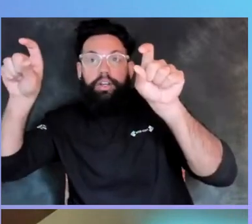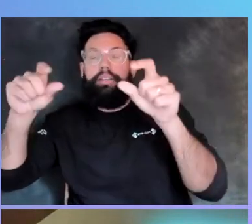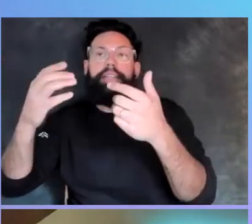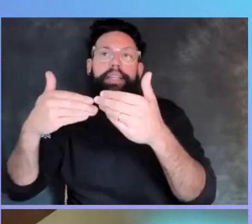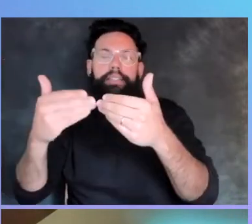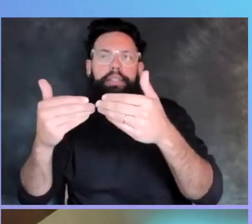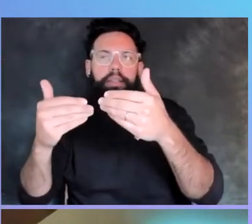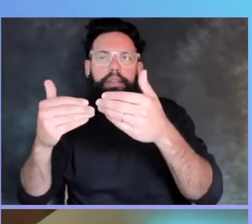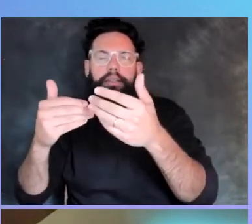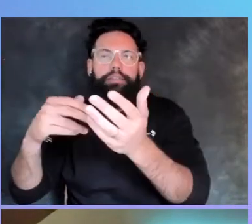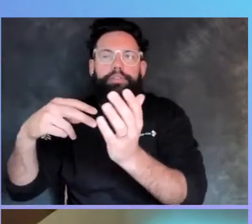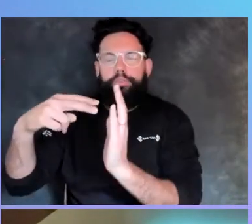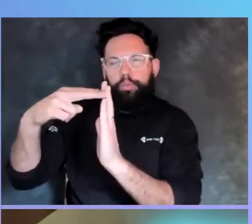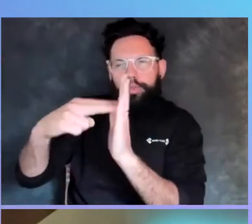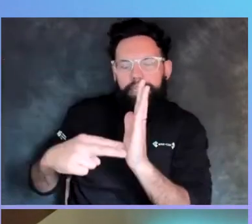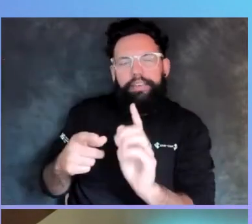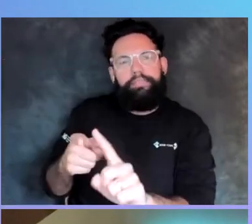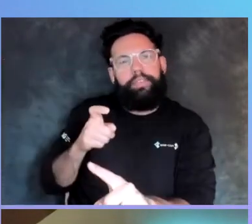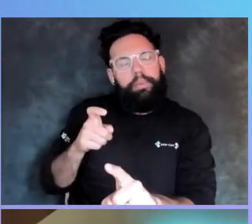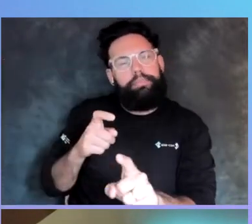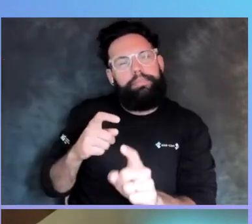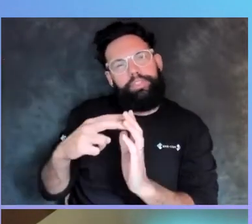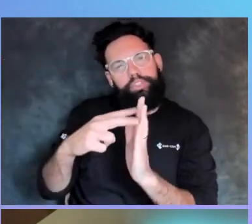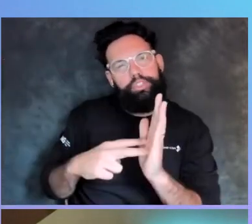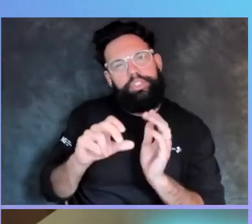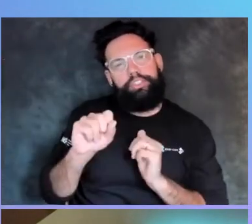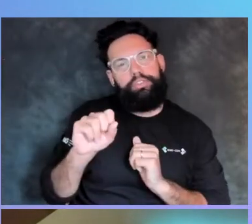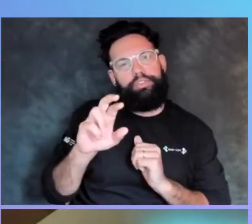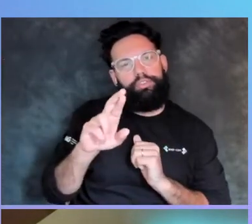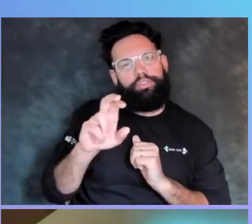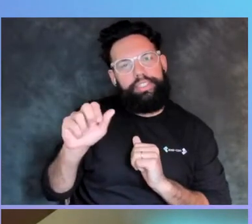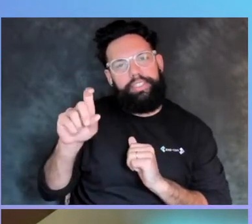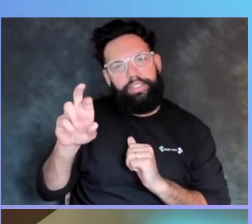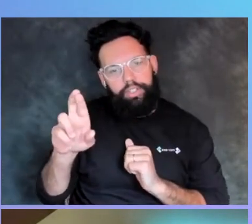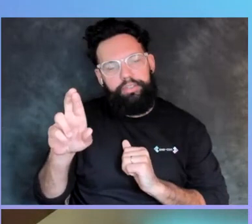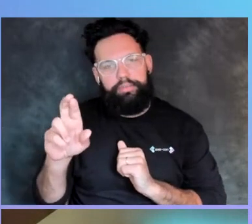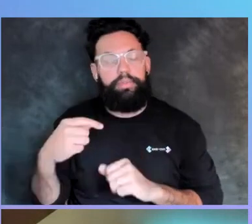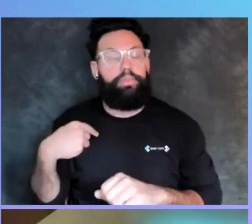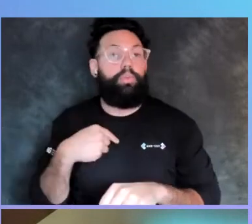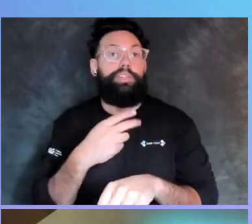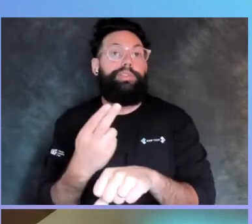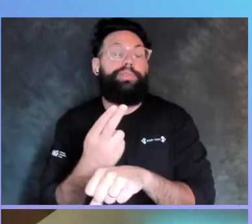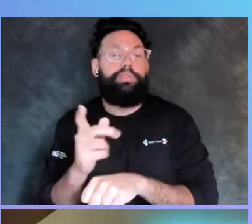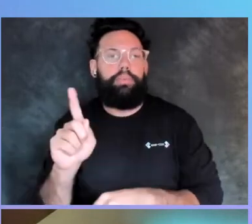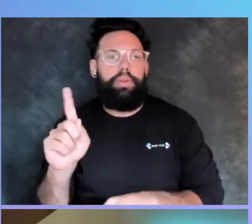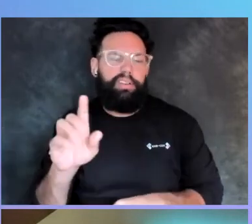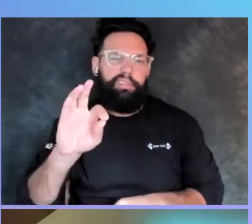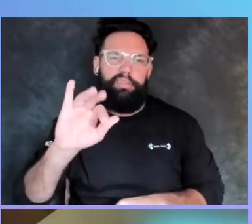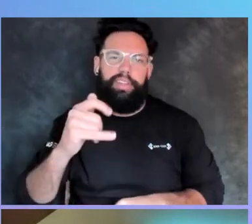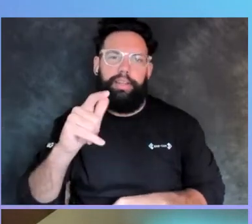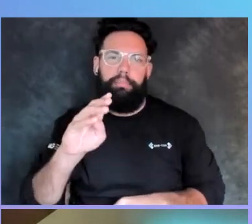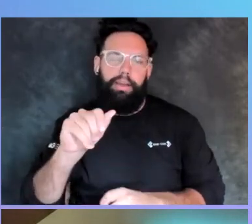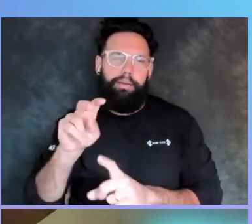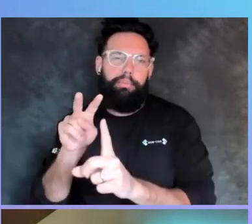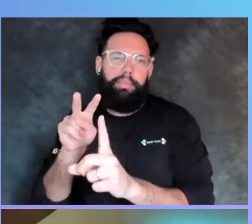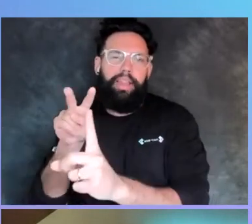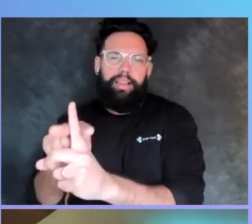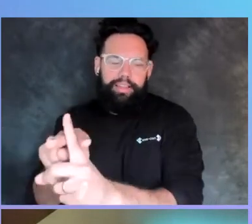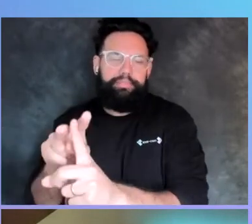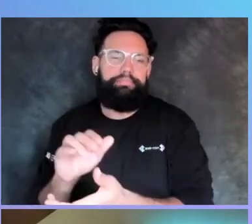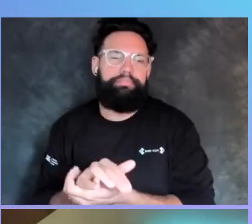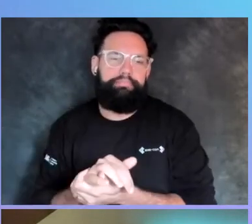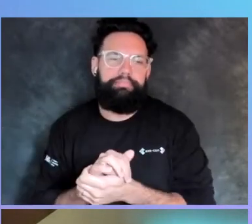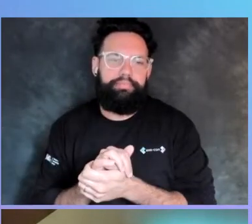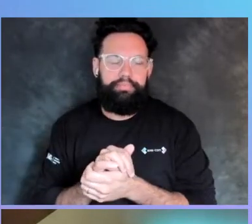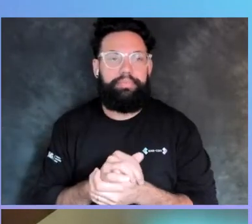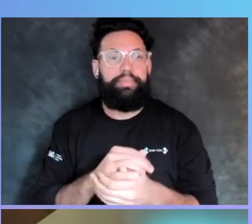Another example of where we use this is in our Figma plugin, Axe for Designers. This integration enables designers to quickly and